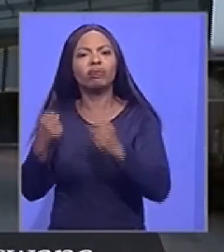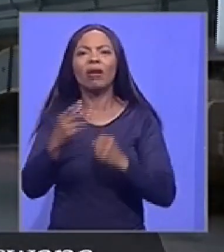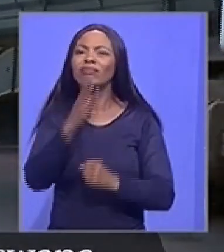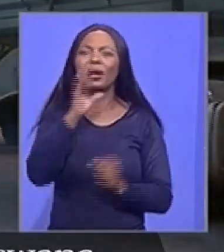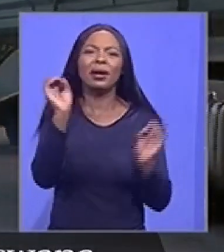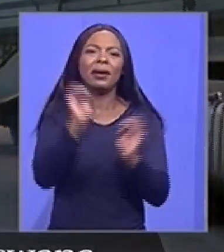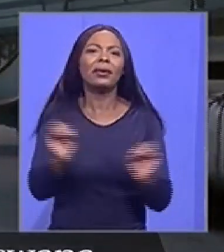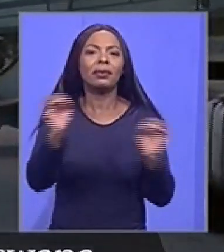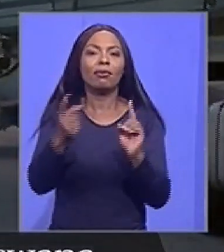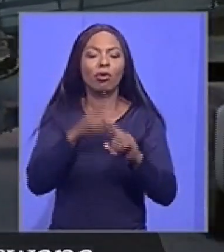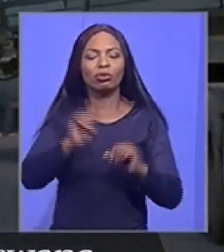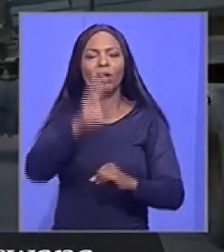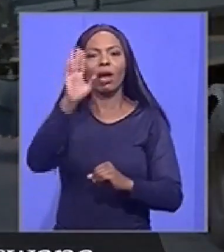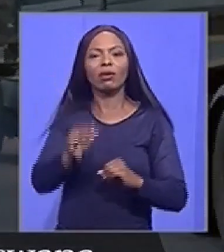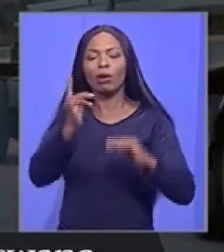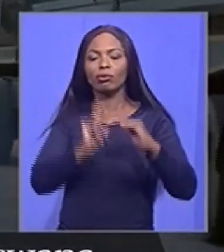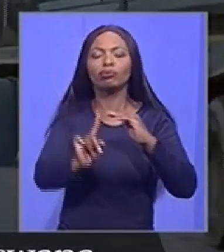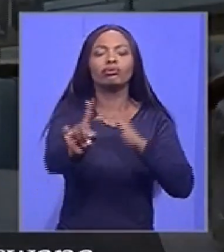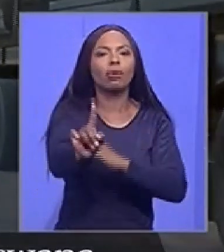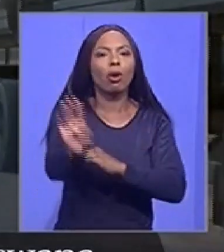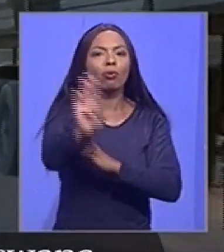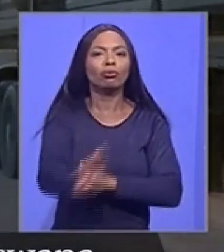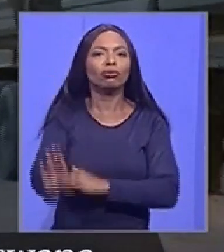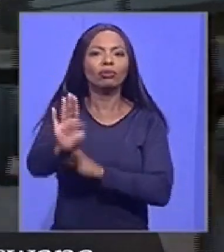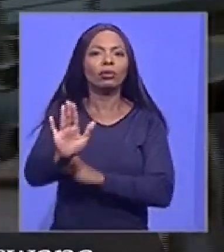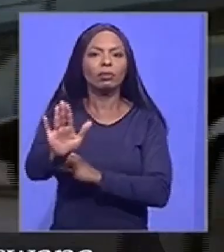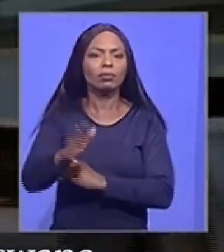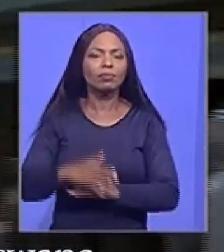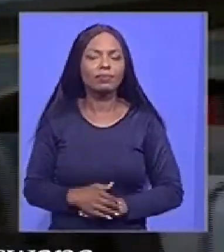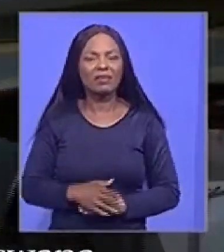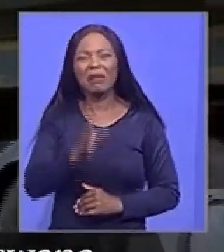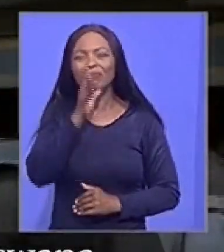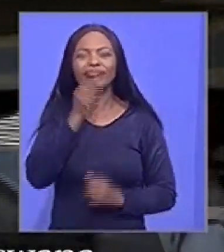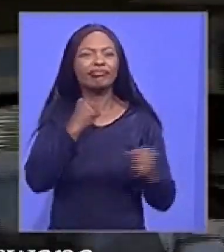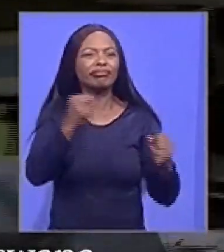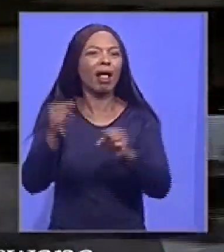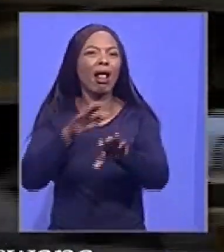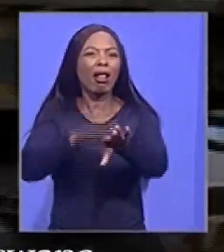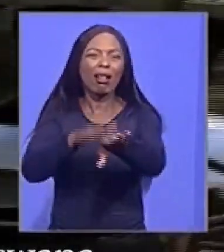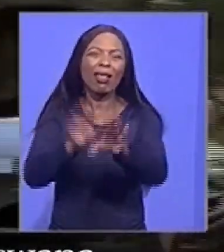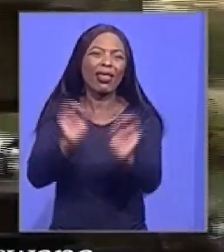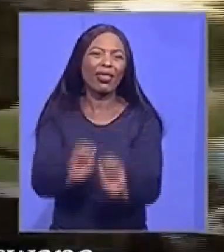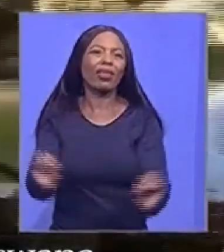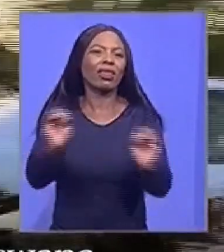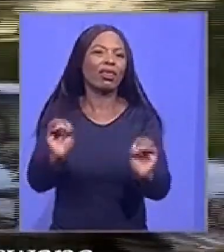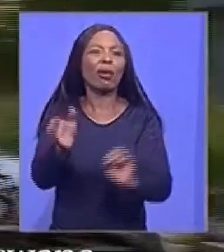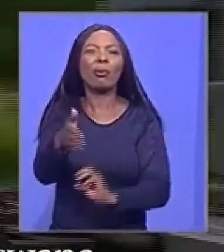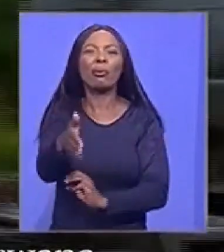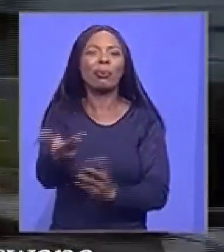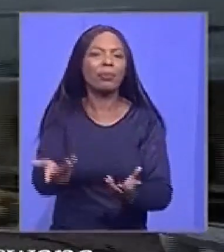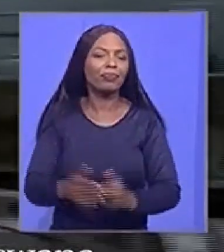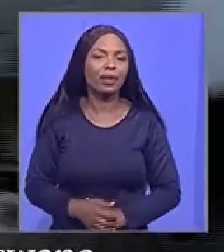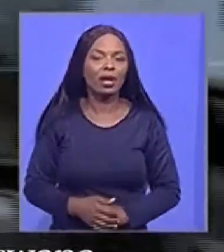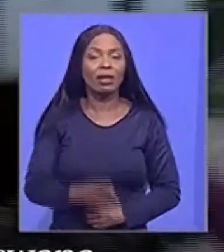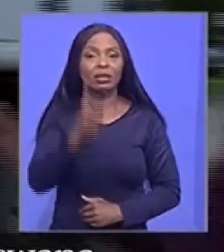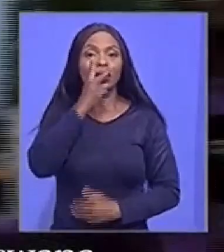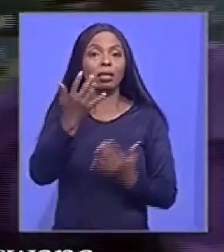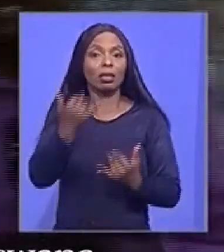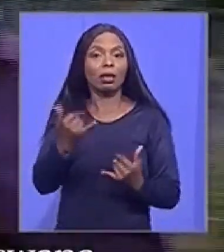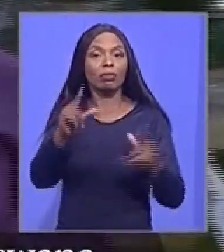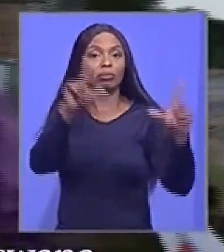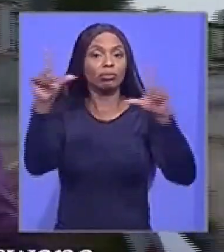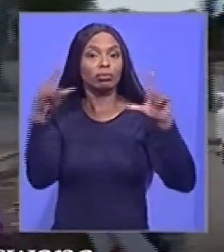ya Afrika Borwa di tla ka ko mo bodareng go tshelela jalo ka kwa nageng ya Botswana jaaka o bona serori se